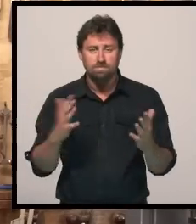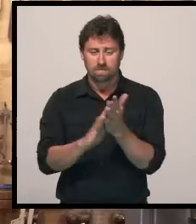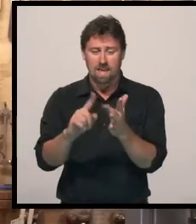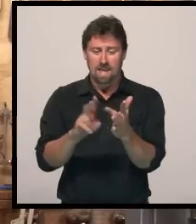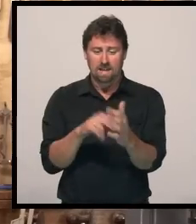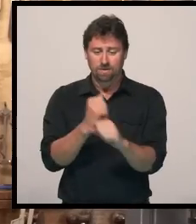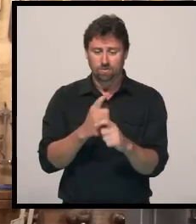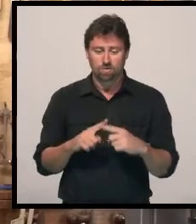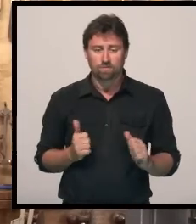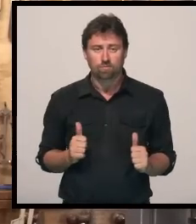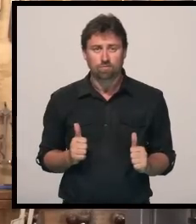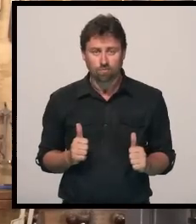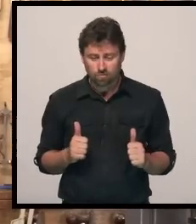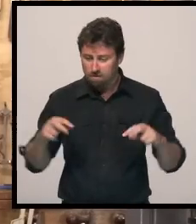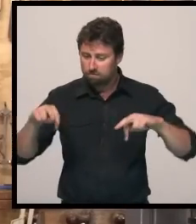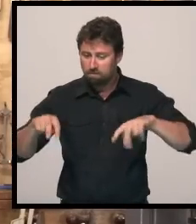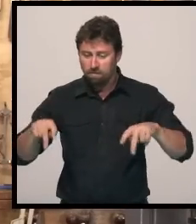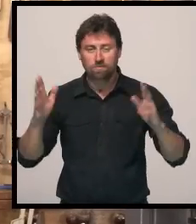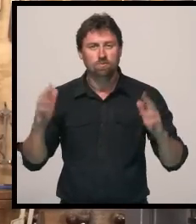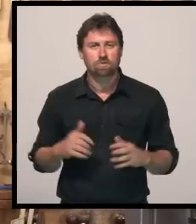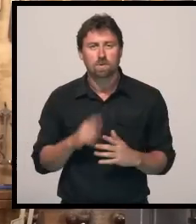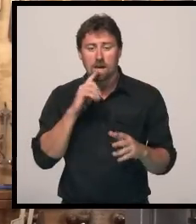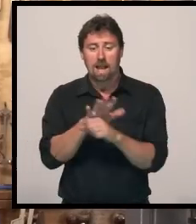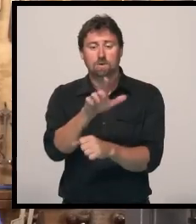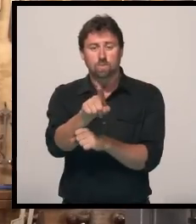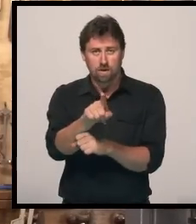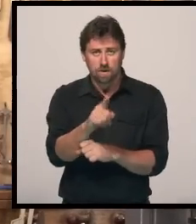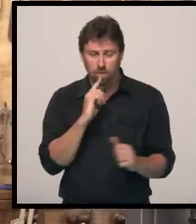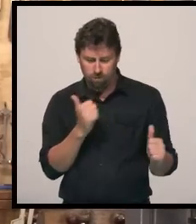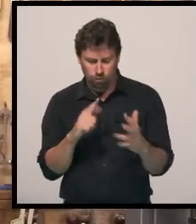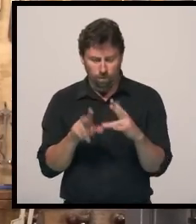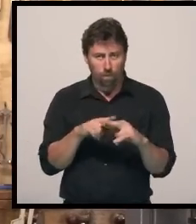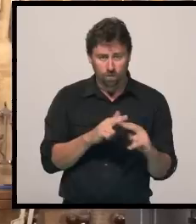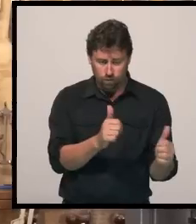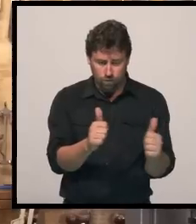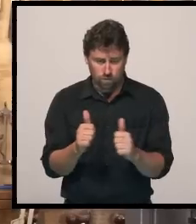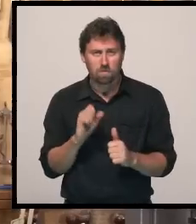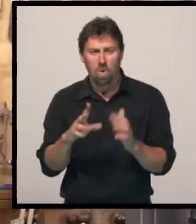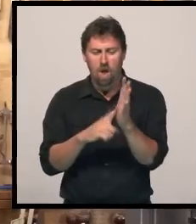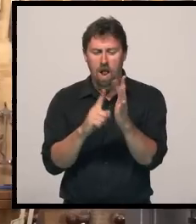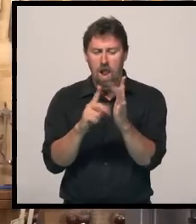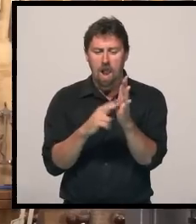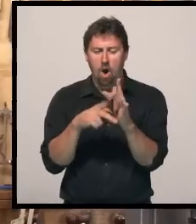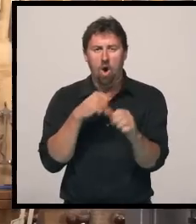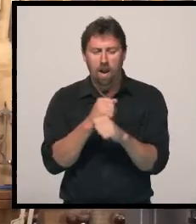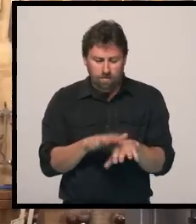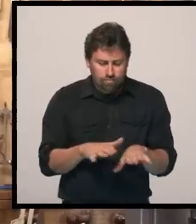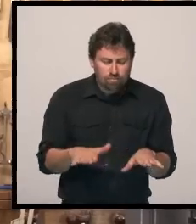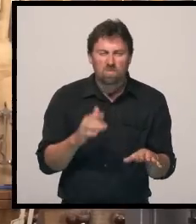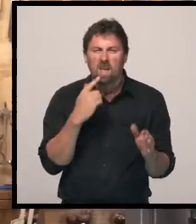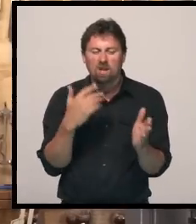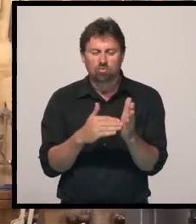fitted. So next week, what we'll do is finish the box off. We'll put a lining in it. We'll do some finishes on